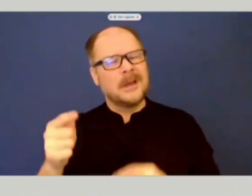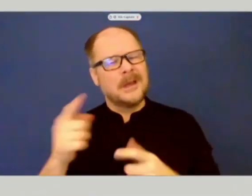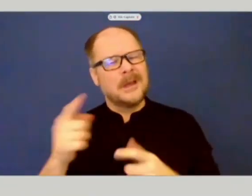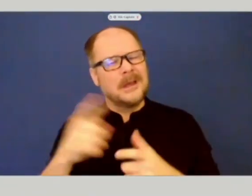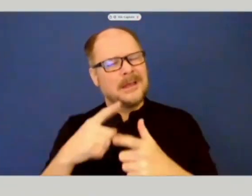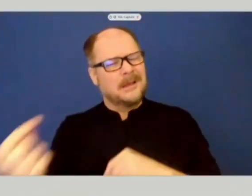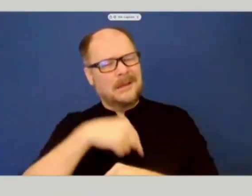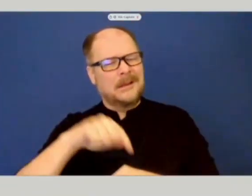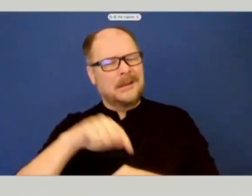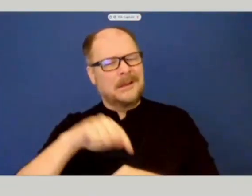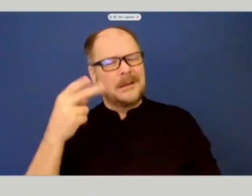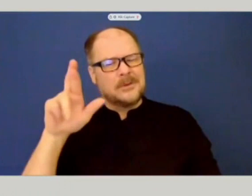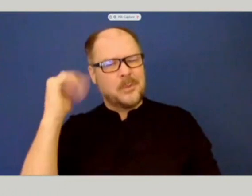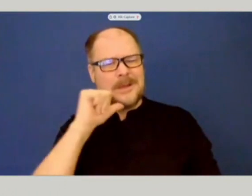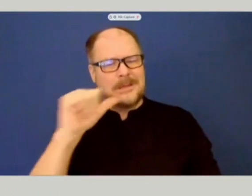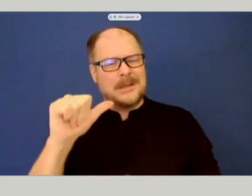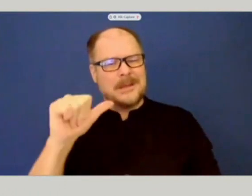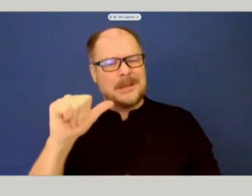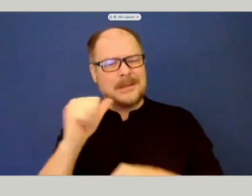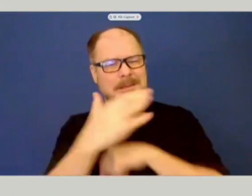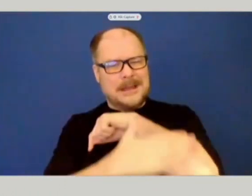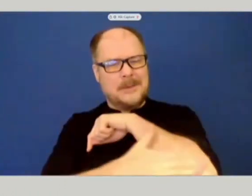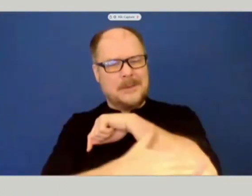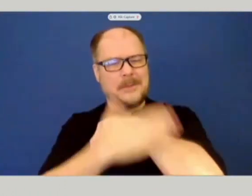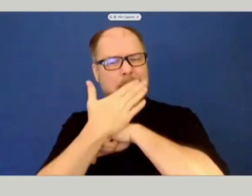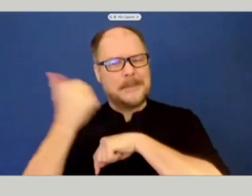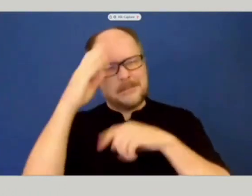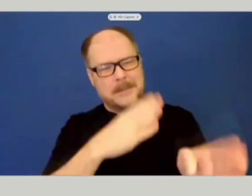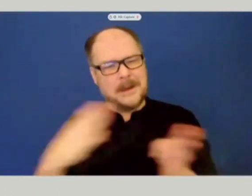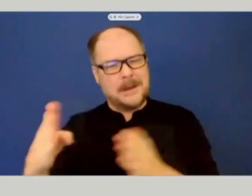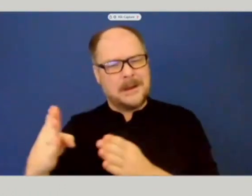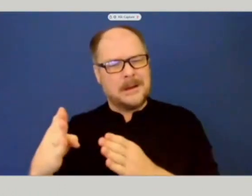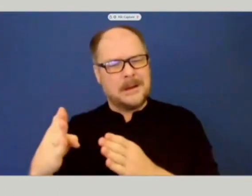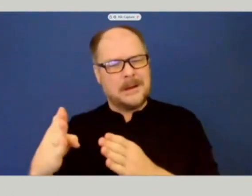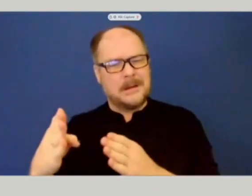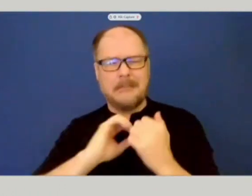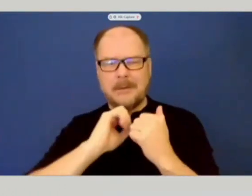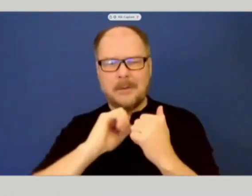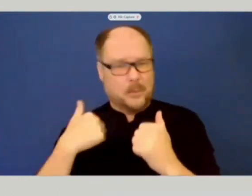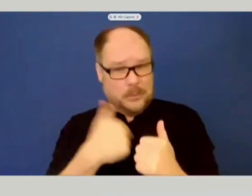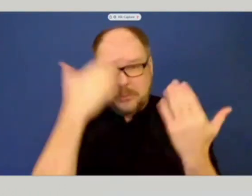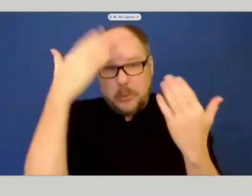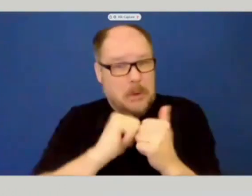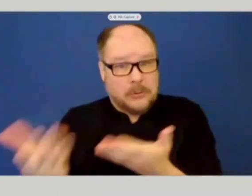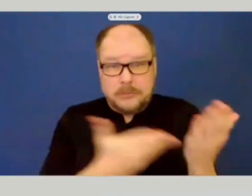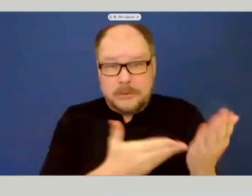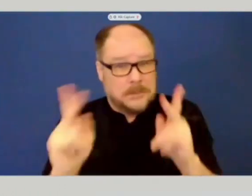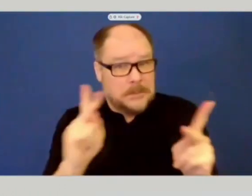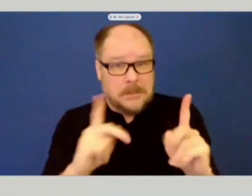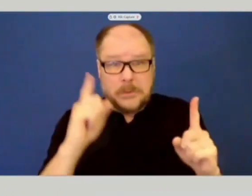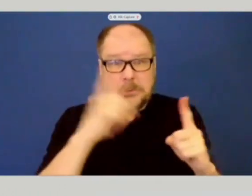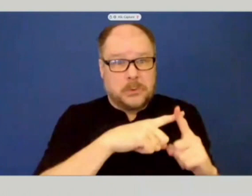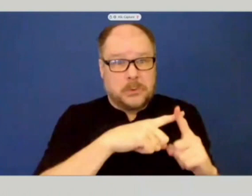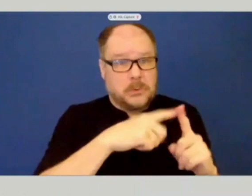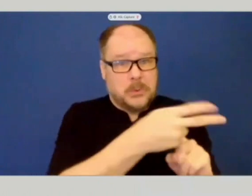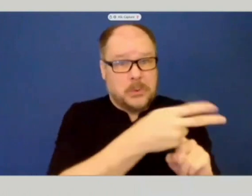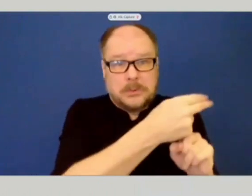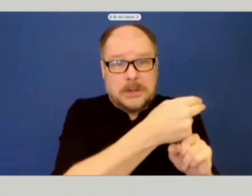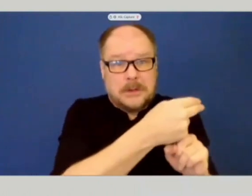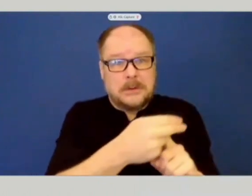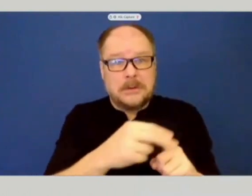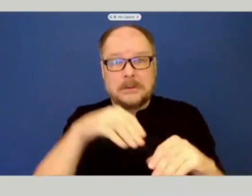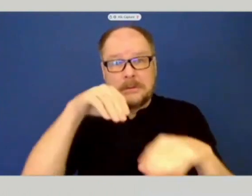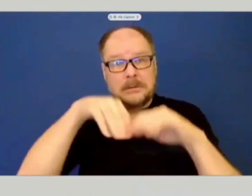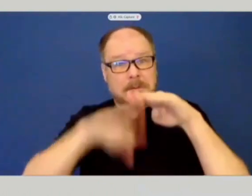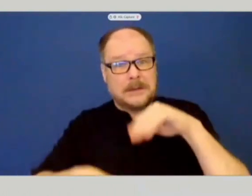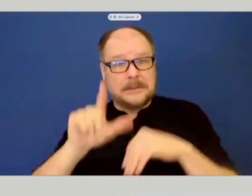county better prepared for this? I mean, we don't know how these people are going to be transported from the site to the hotel in about 24 hours. It seems